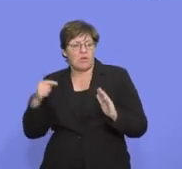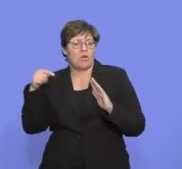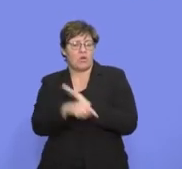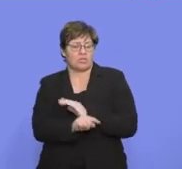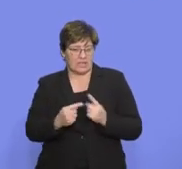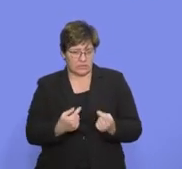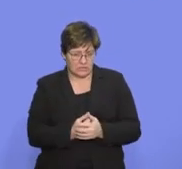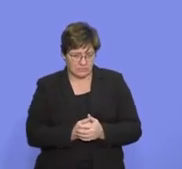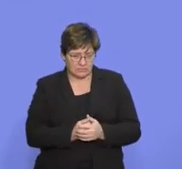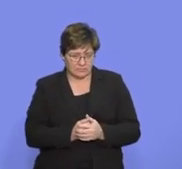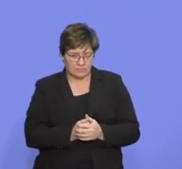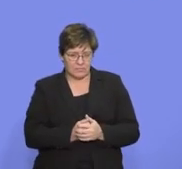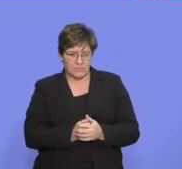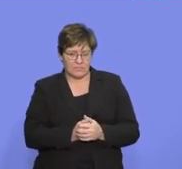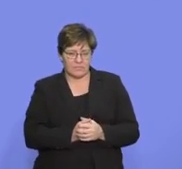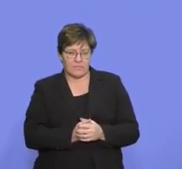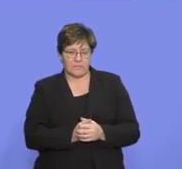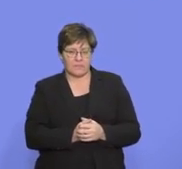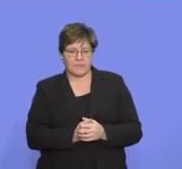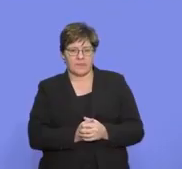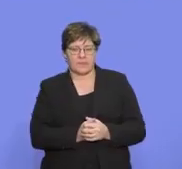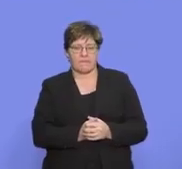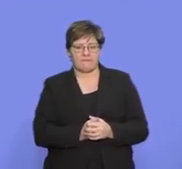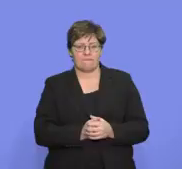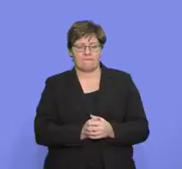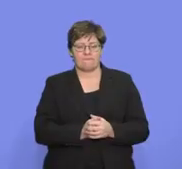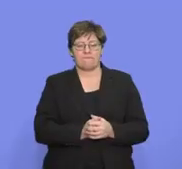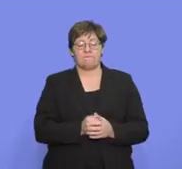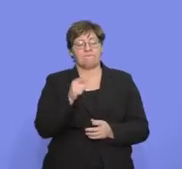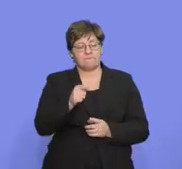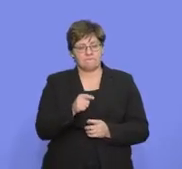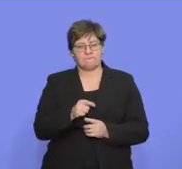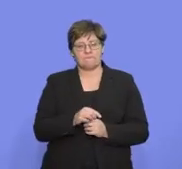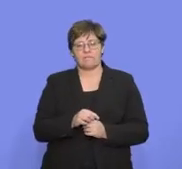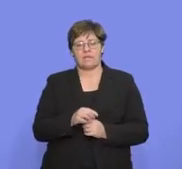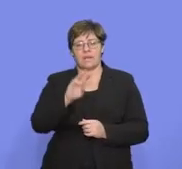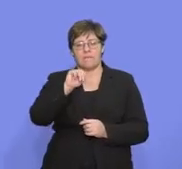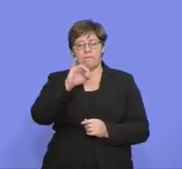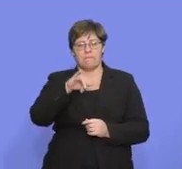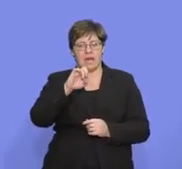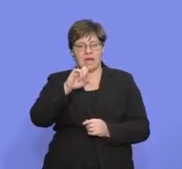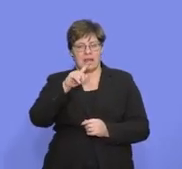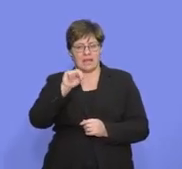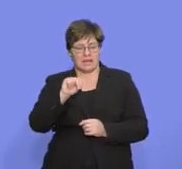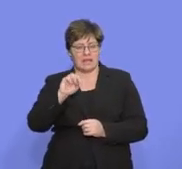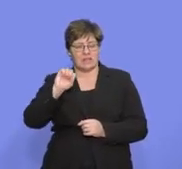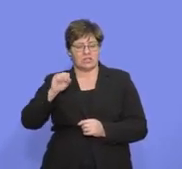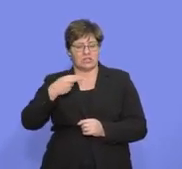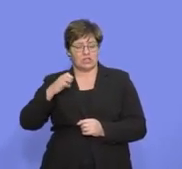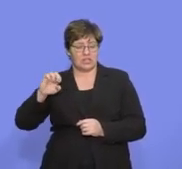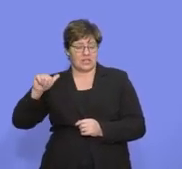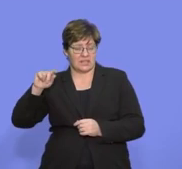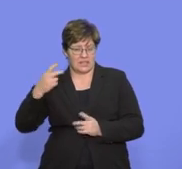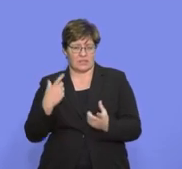get lost, and the kettle will in any case not boil then. So that is what the myelin sheath does. It insulates